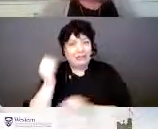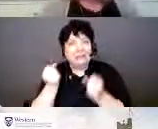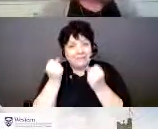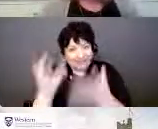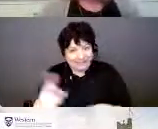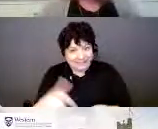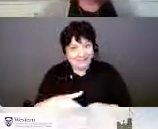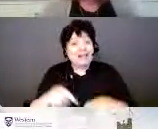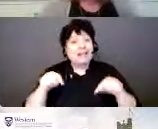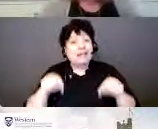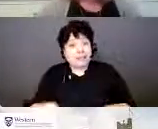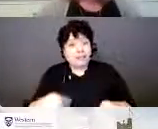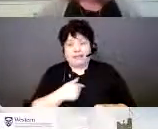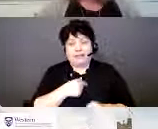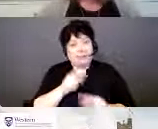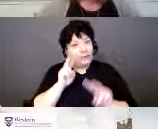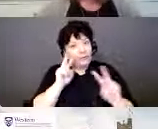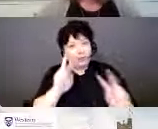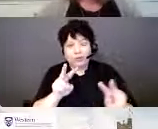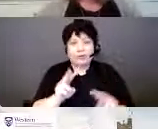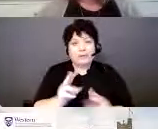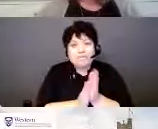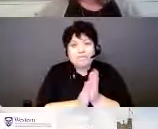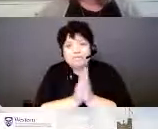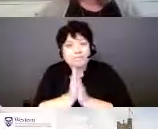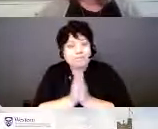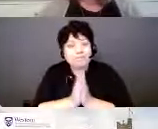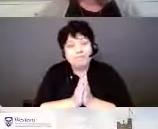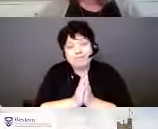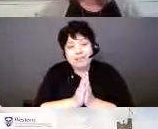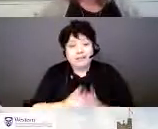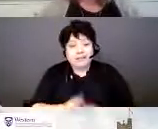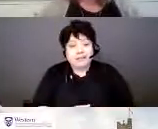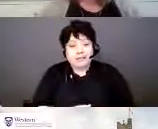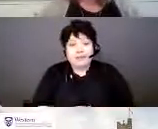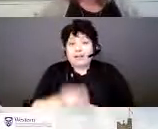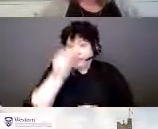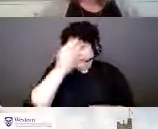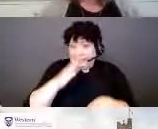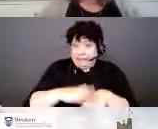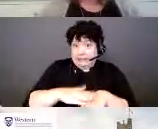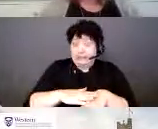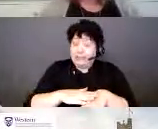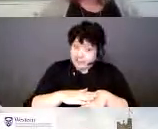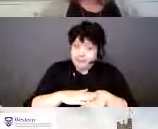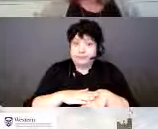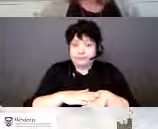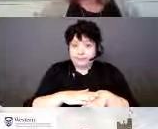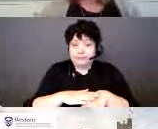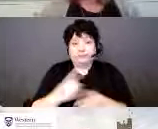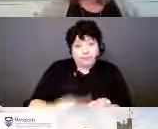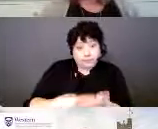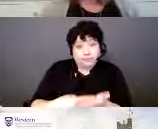one I'm particularly excited about. In starting, I should say at the outset that talking about